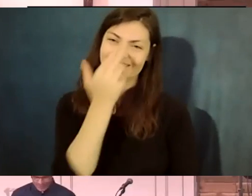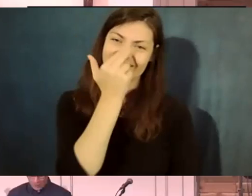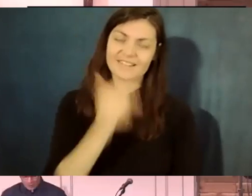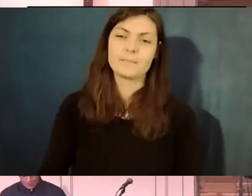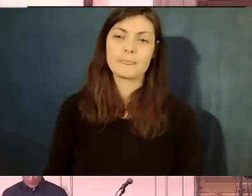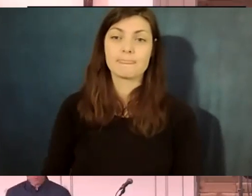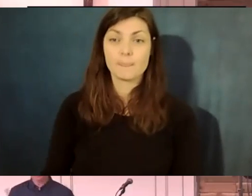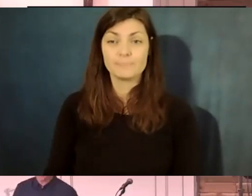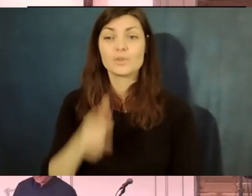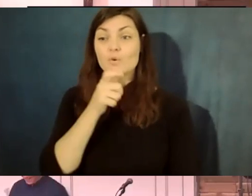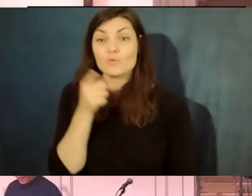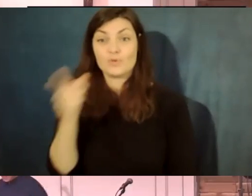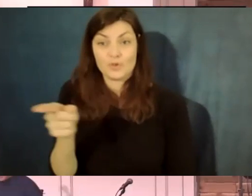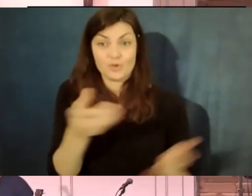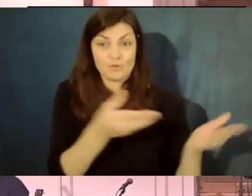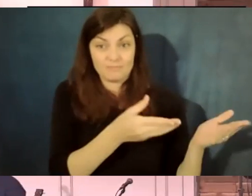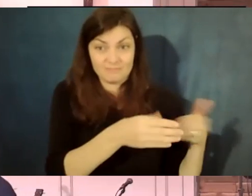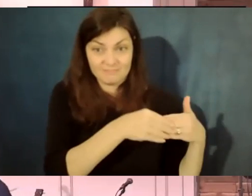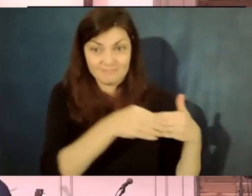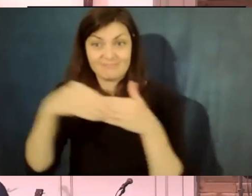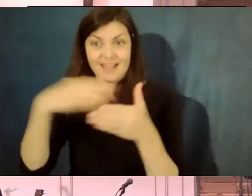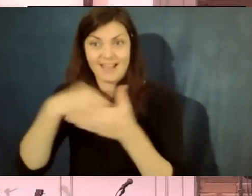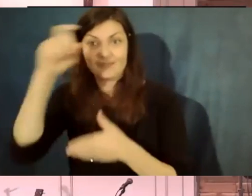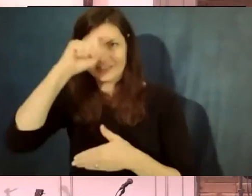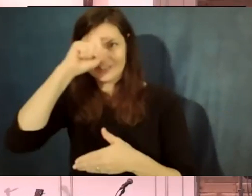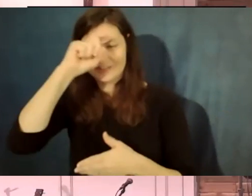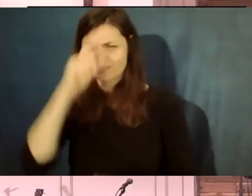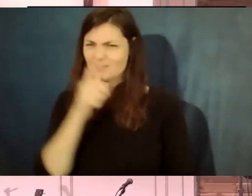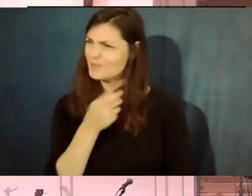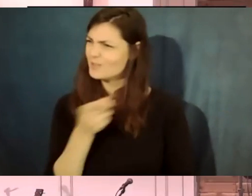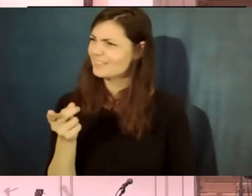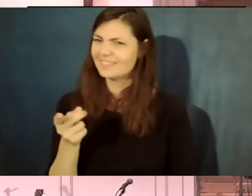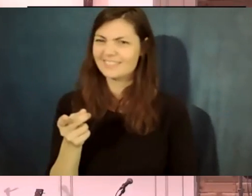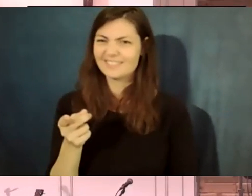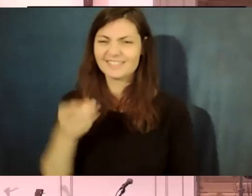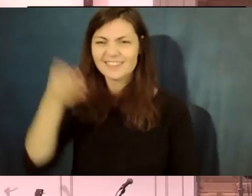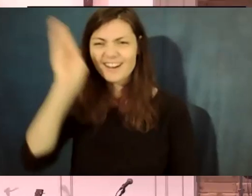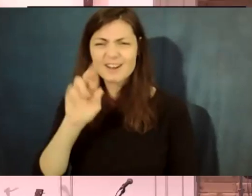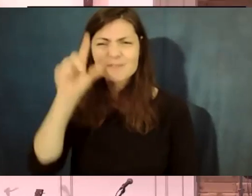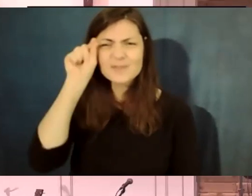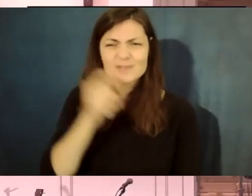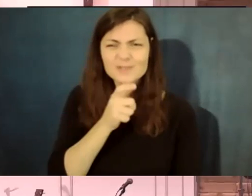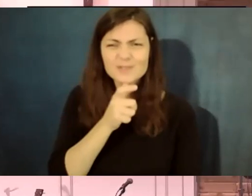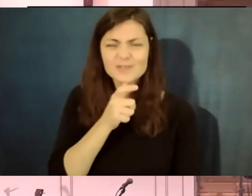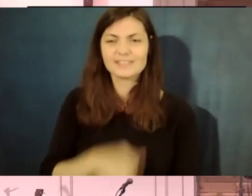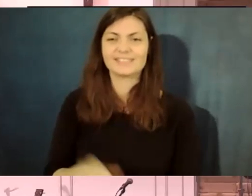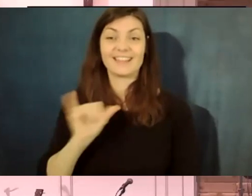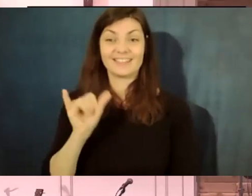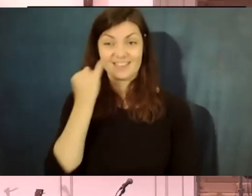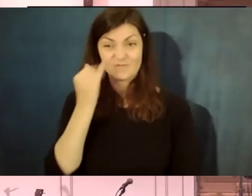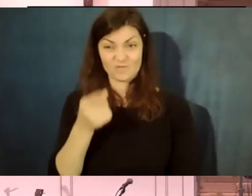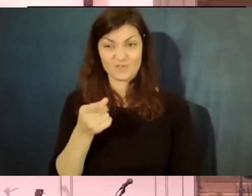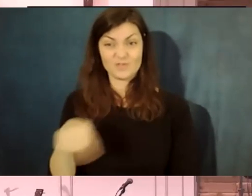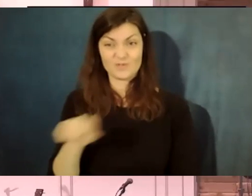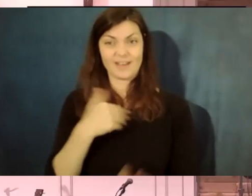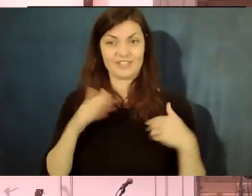further. "Whom you brought out of the land of Egypt." Who brought out of the land of Egypt? He's like, they're yours now. Have you ever done that? If you have children and you're angry with them and you're speaking